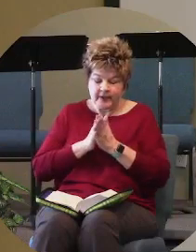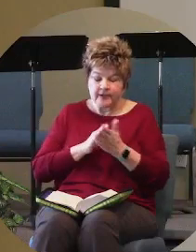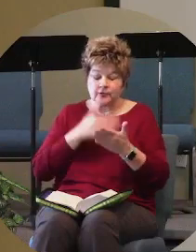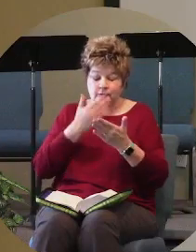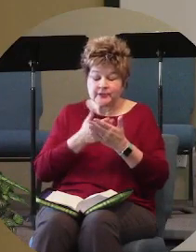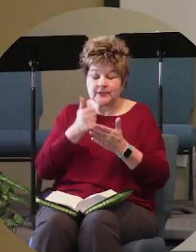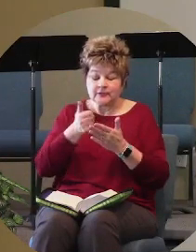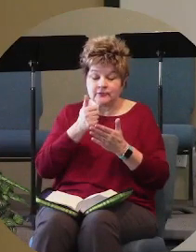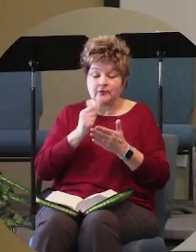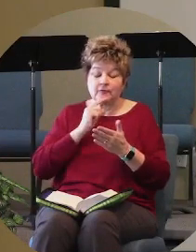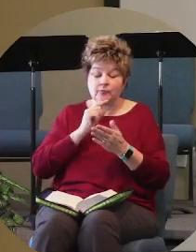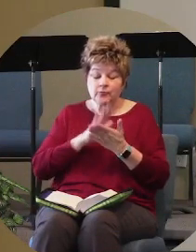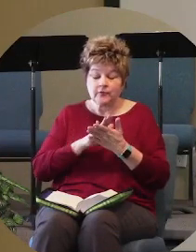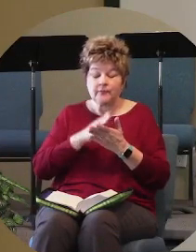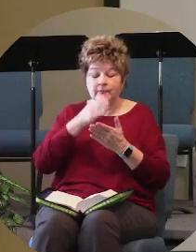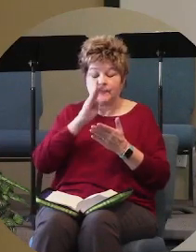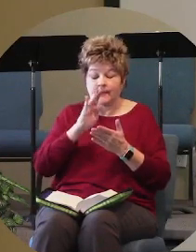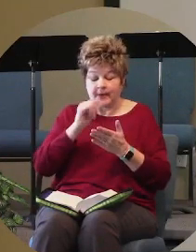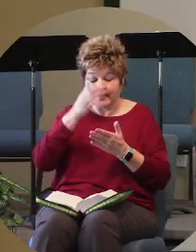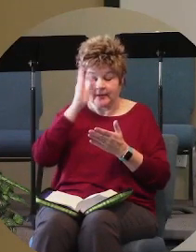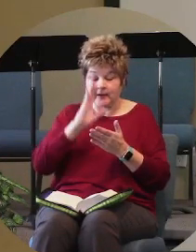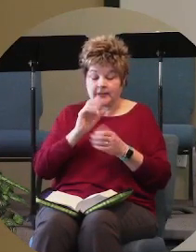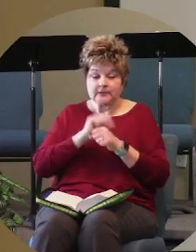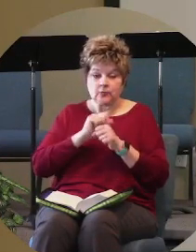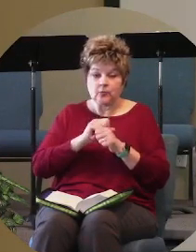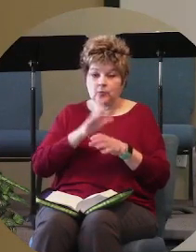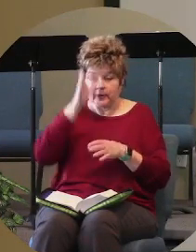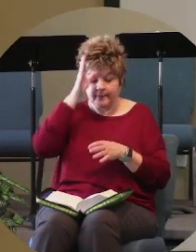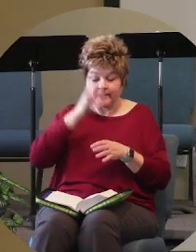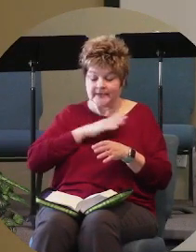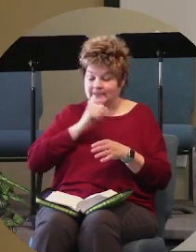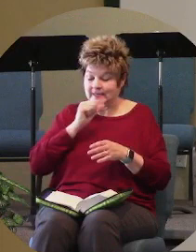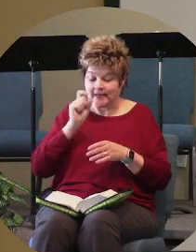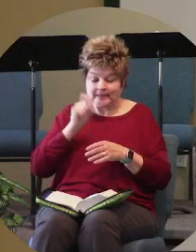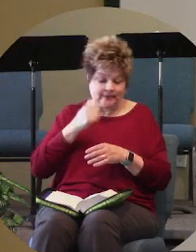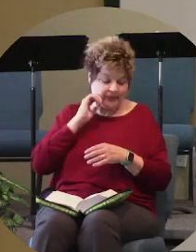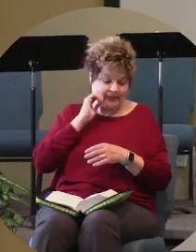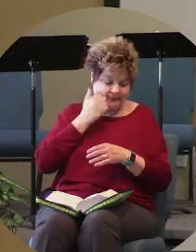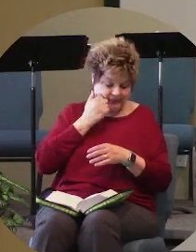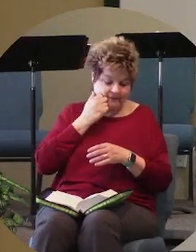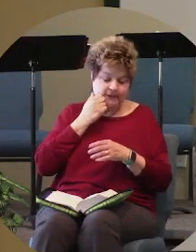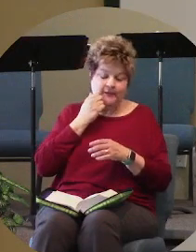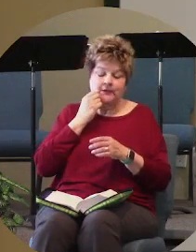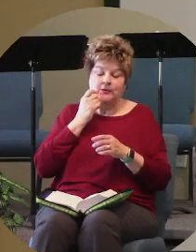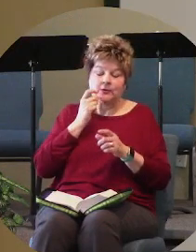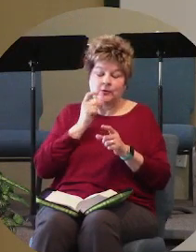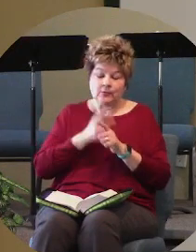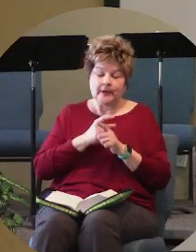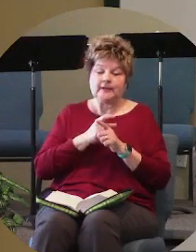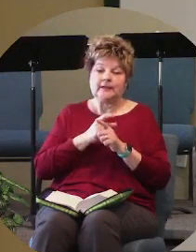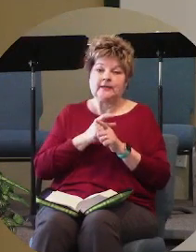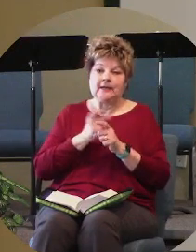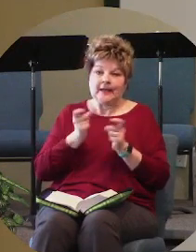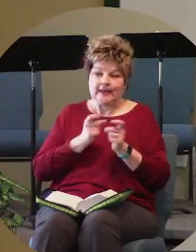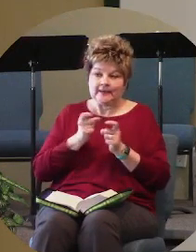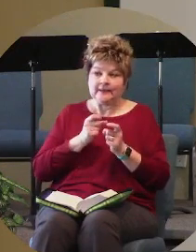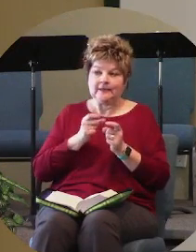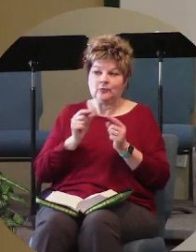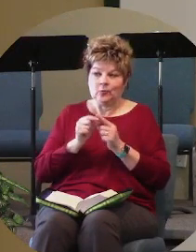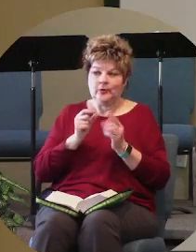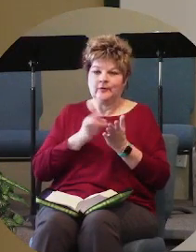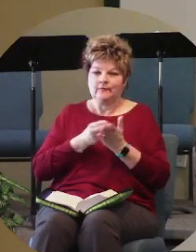to God as a workman who does not need to be ashamed, accurately handling the word of truth.